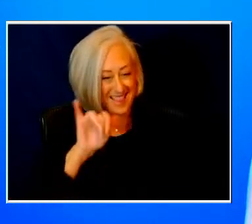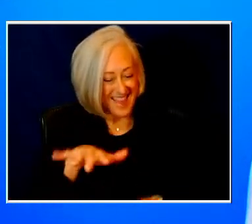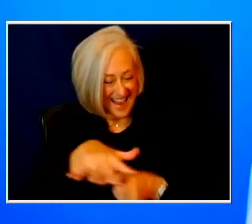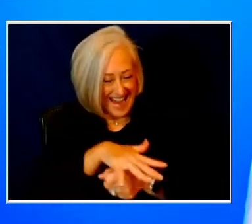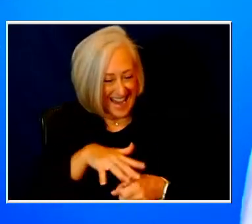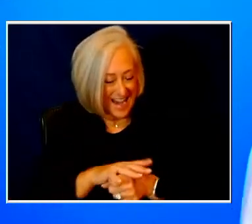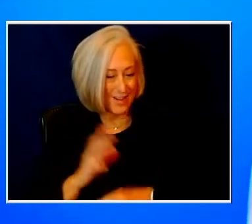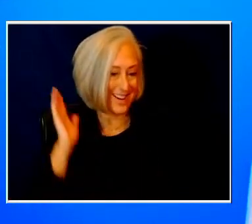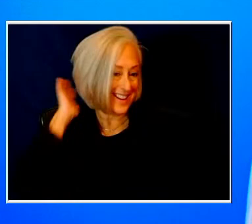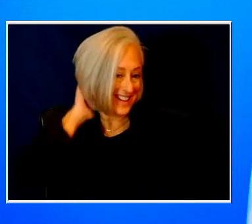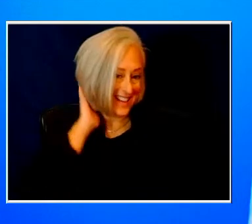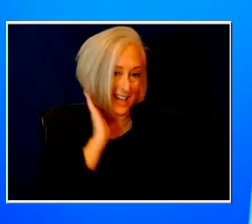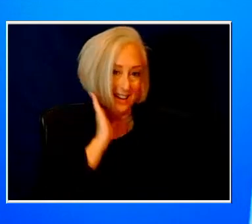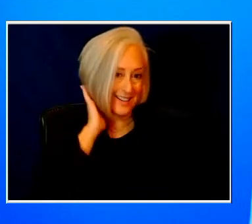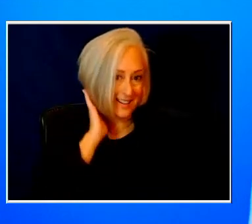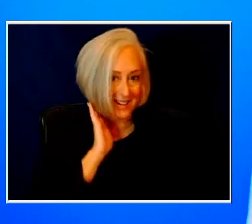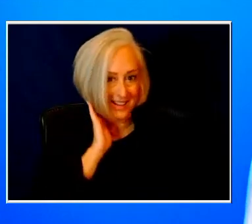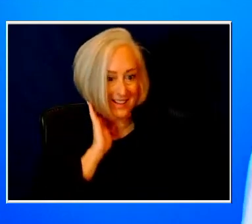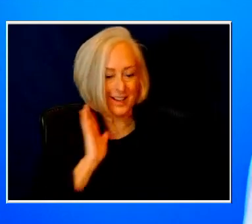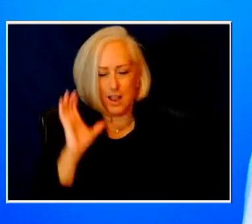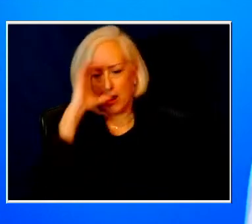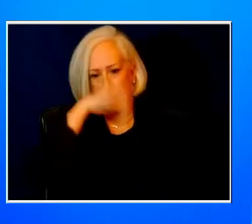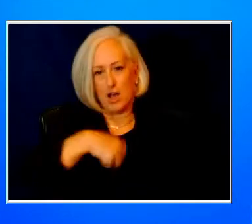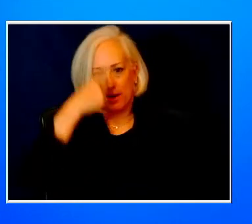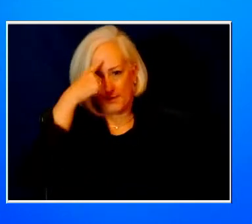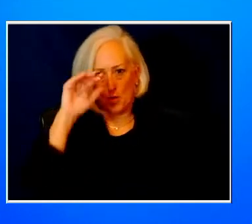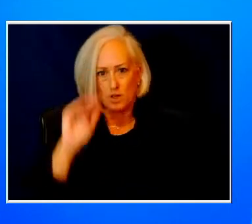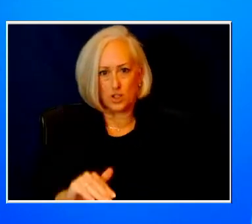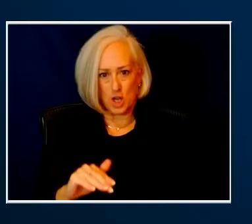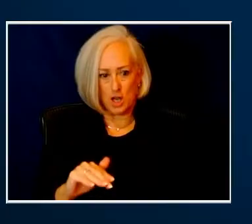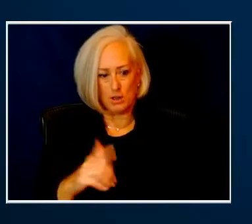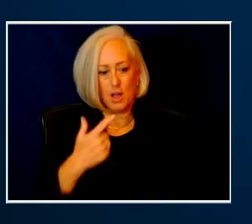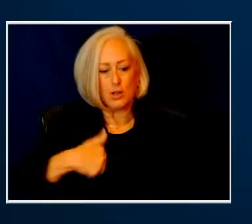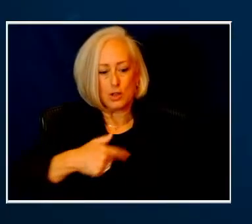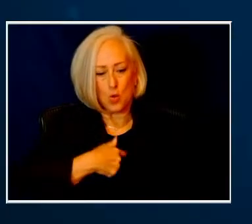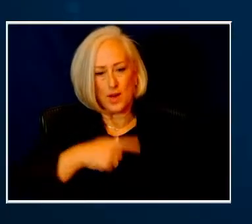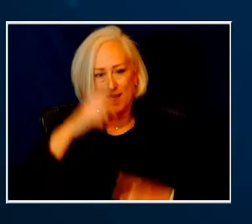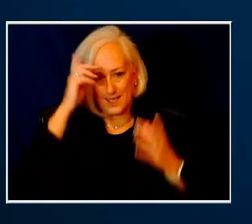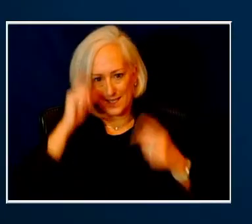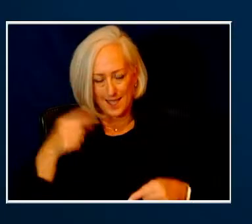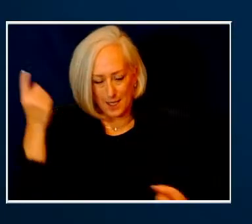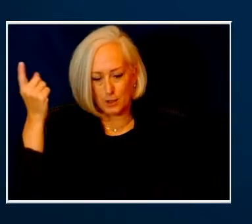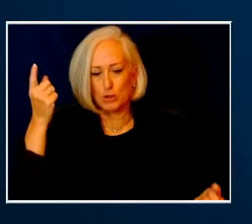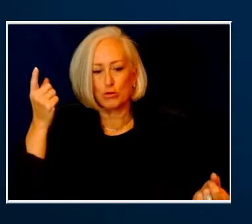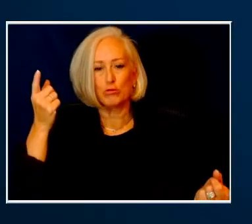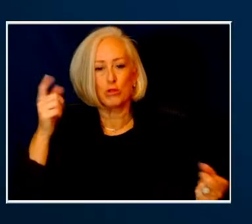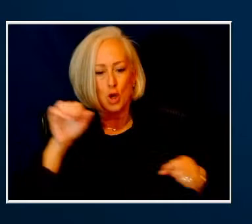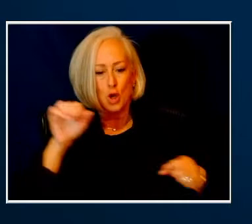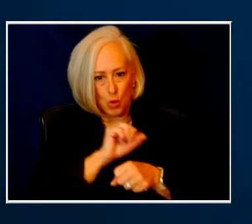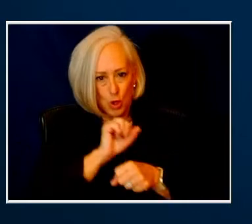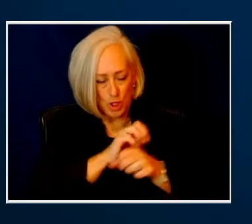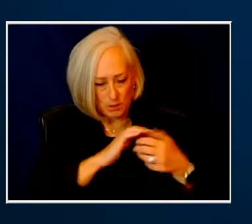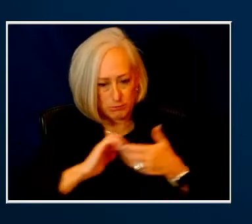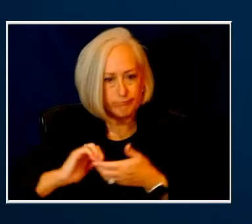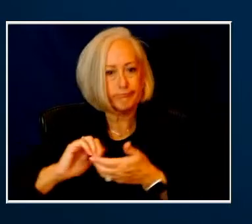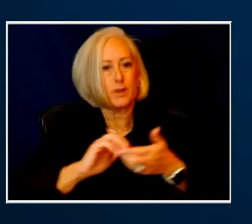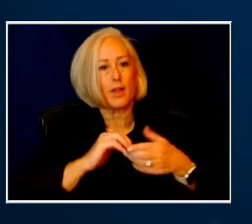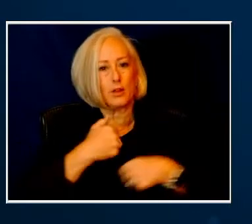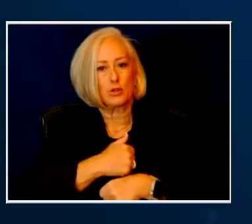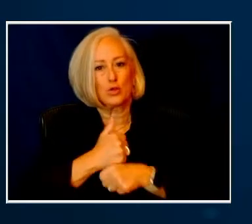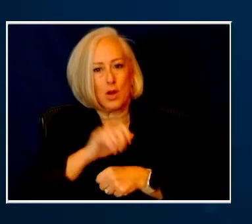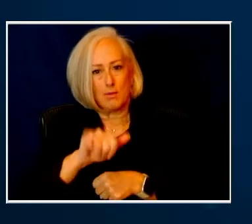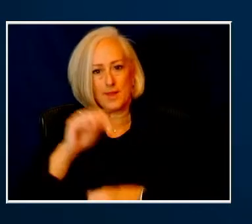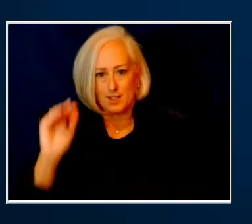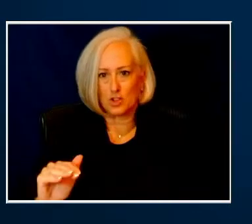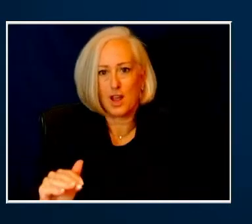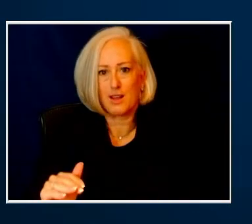said, you know, we need to get the team together and do what's best for the patient. Yeah, that collaboration just seemed to make sense at the time. So what